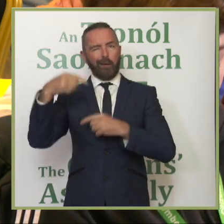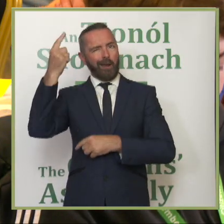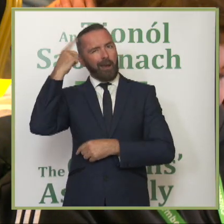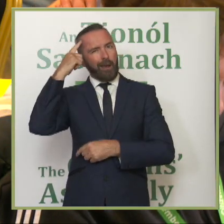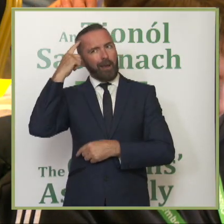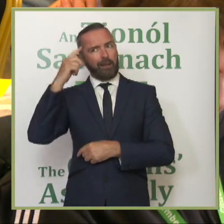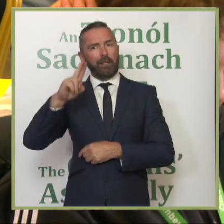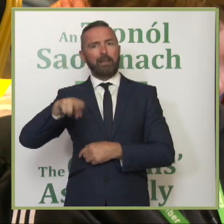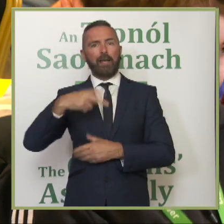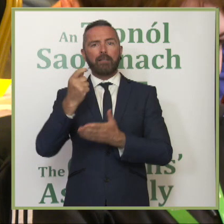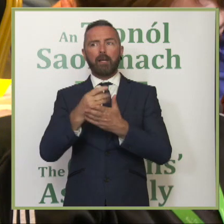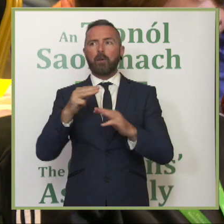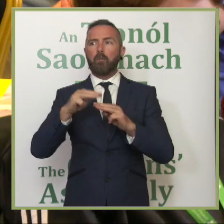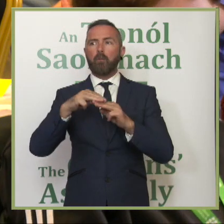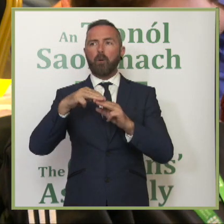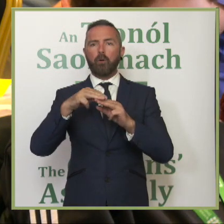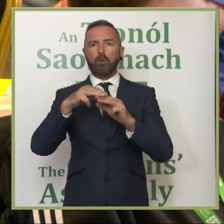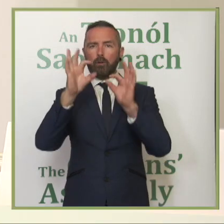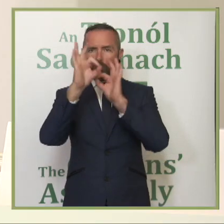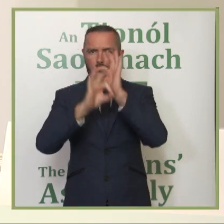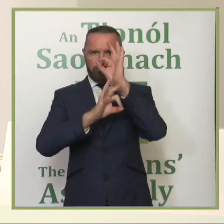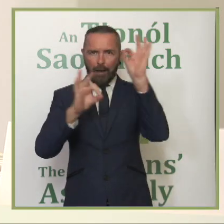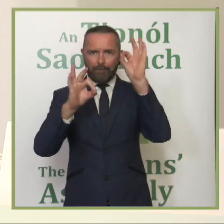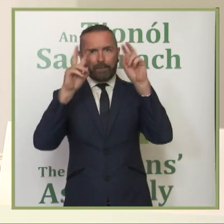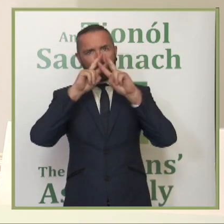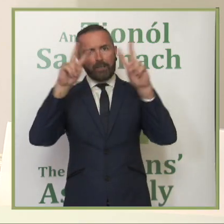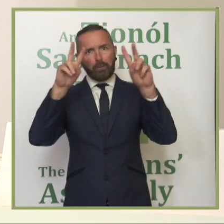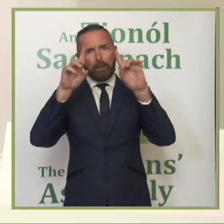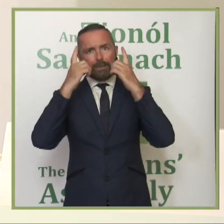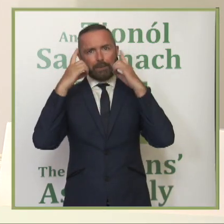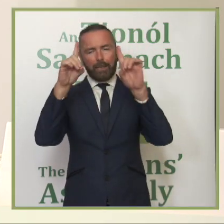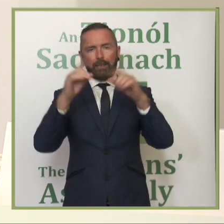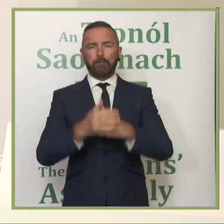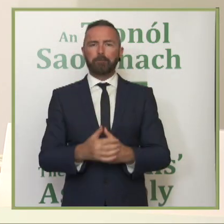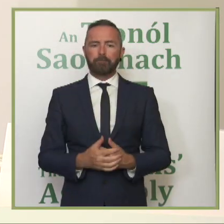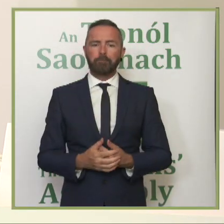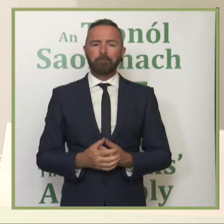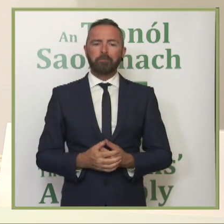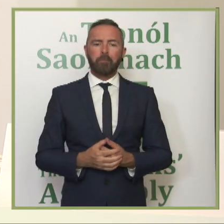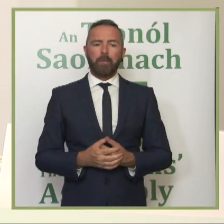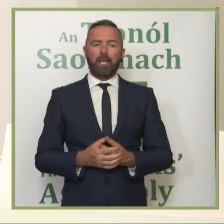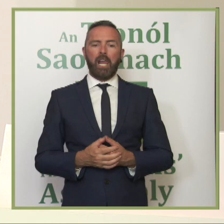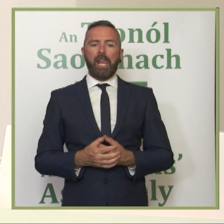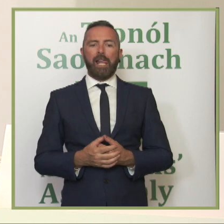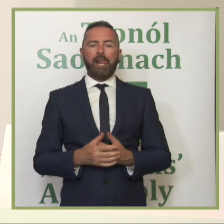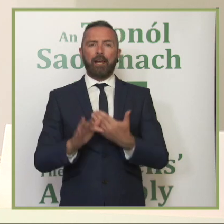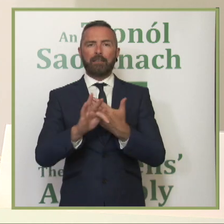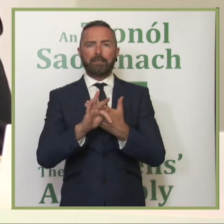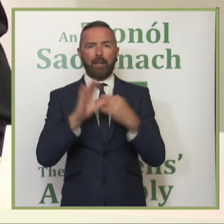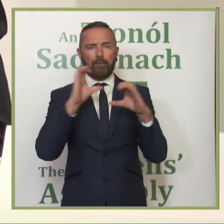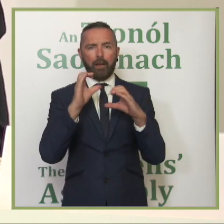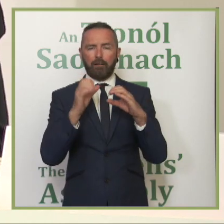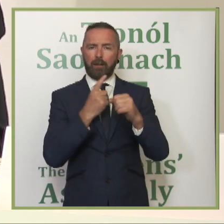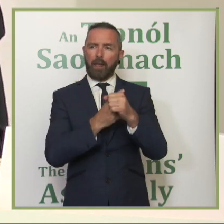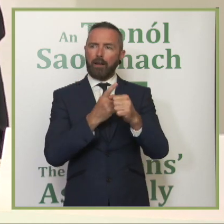have more infographics around as well for visible displays of it. Self-care came up quite strongly. I'm